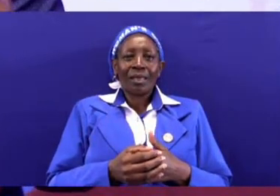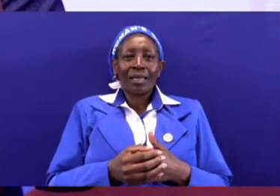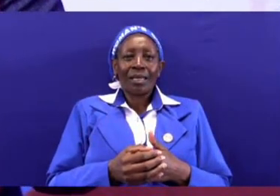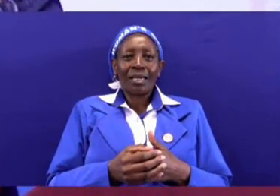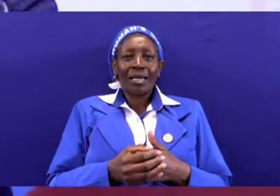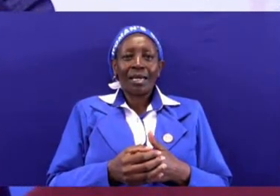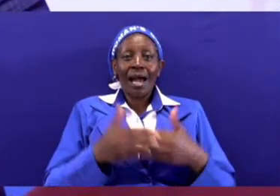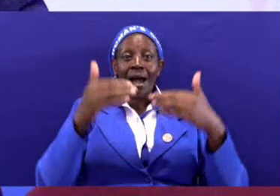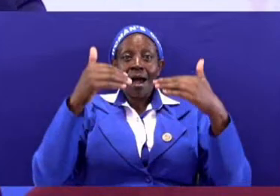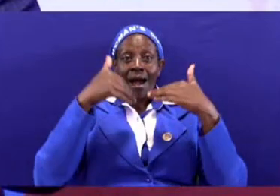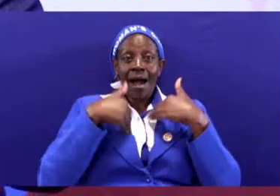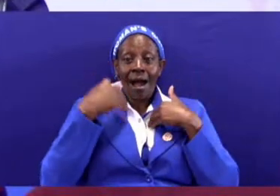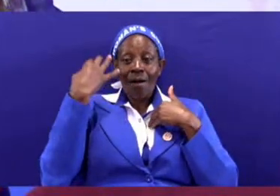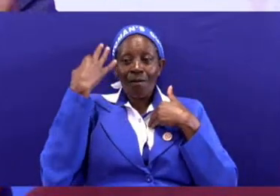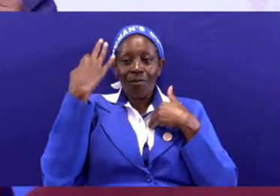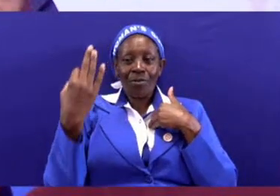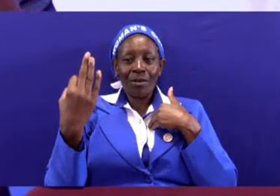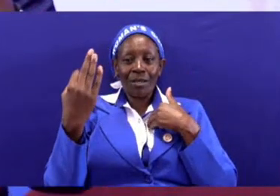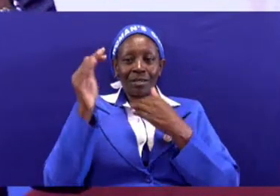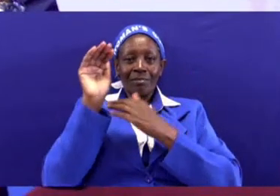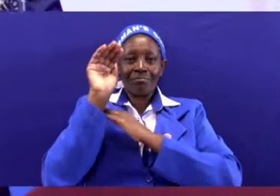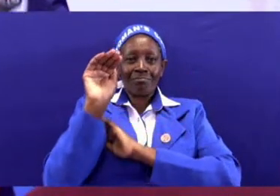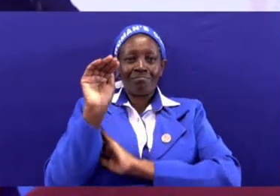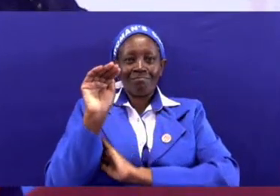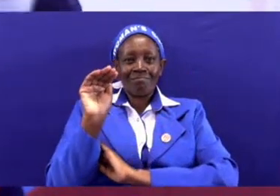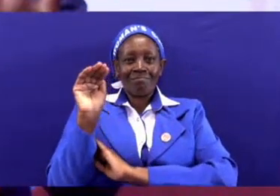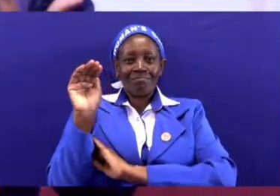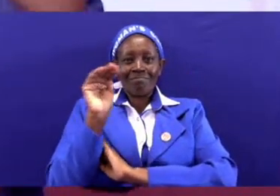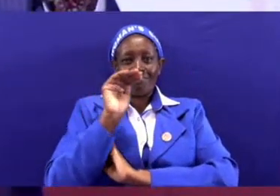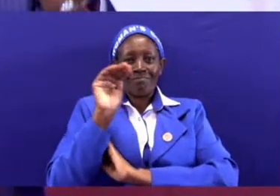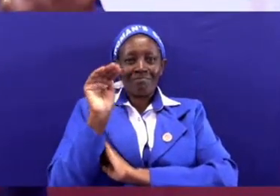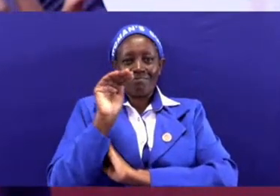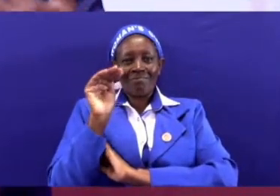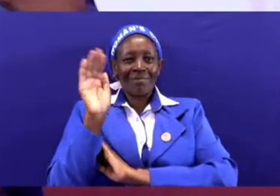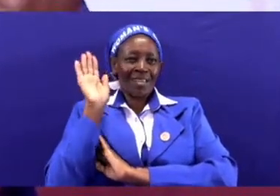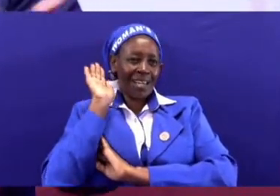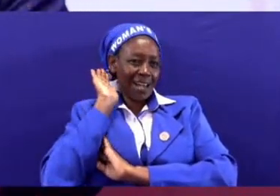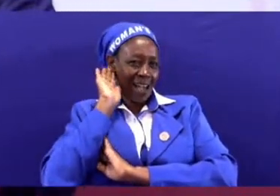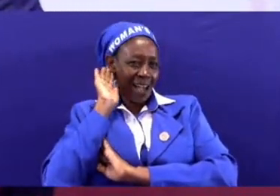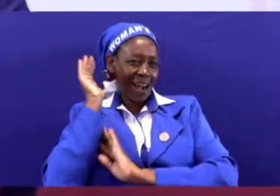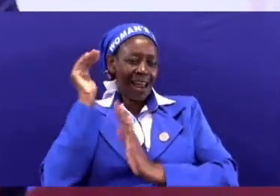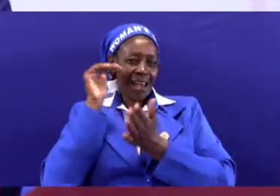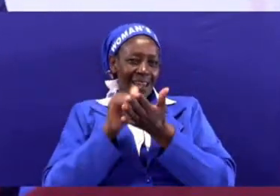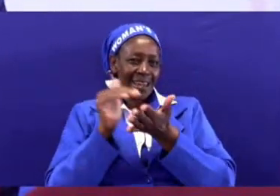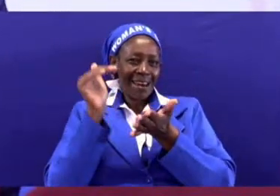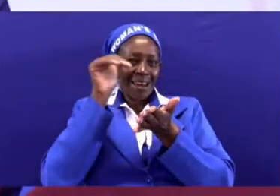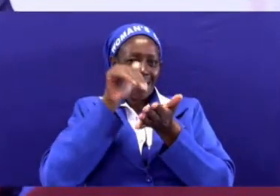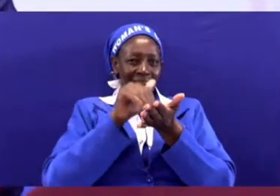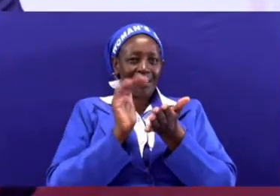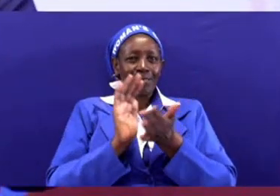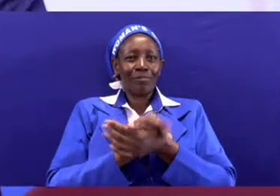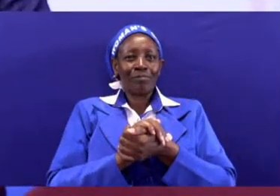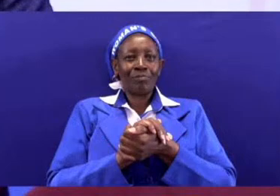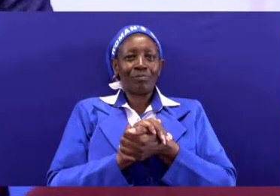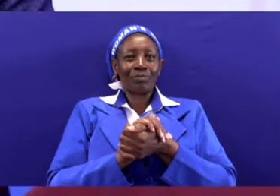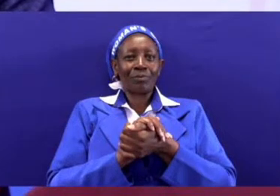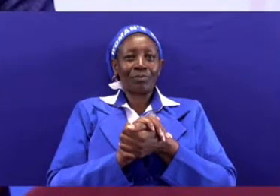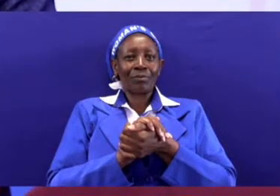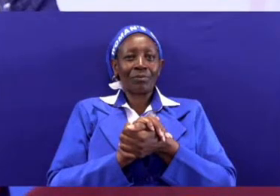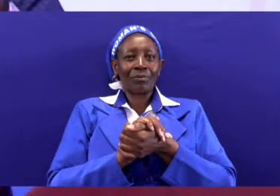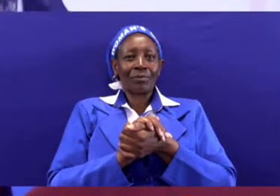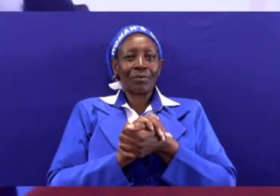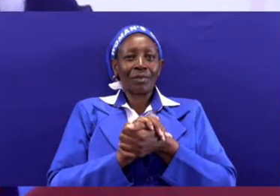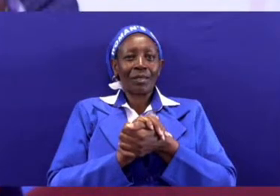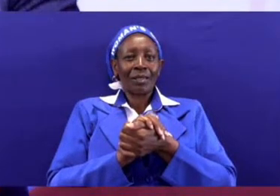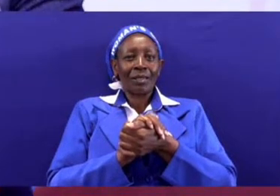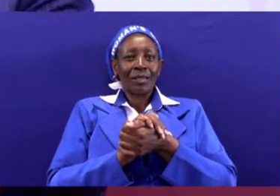three contemporary questions or challenges that I have heard time and again in the proceedings being brought up. And